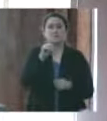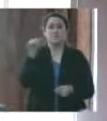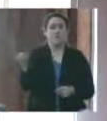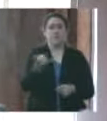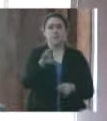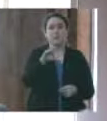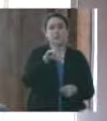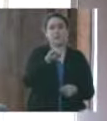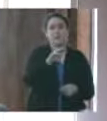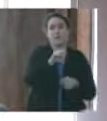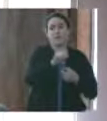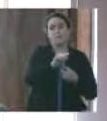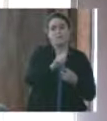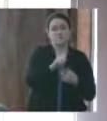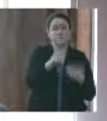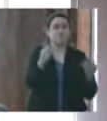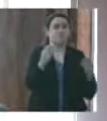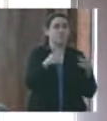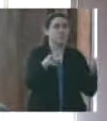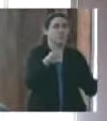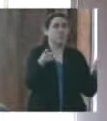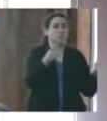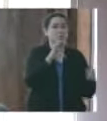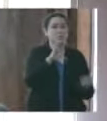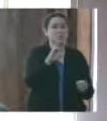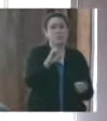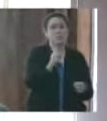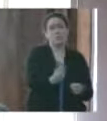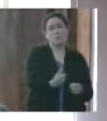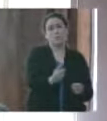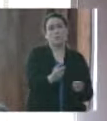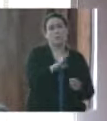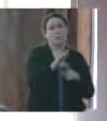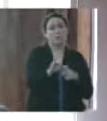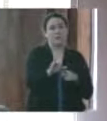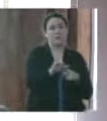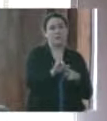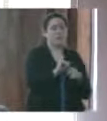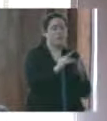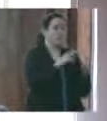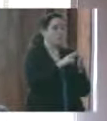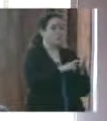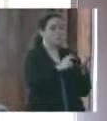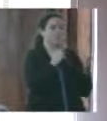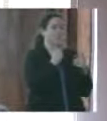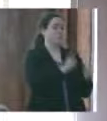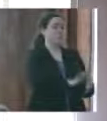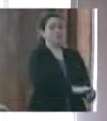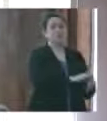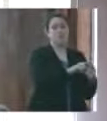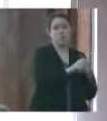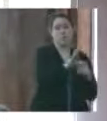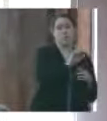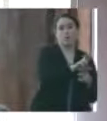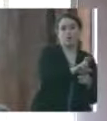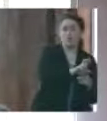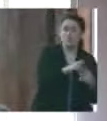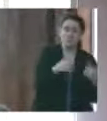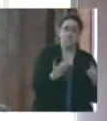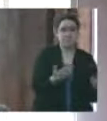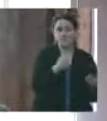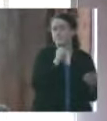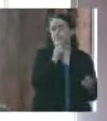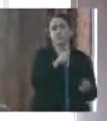global agreements. It's quite difficult to think in terms of biodiversity other than through where it is locally. And I think that's where also